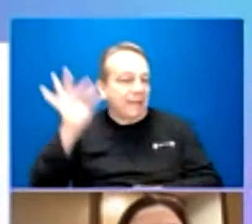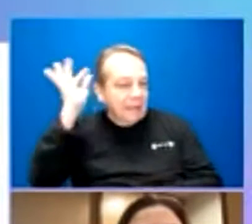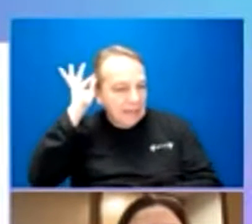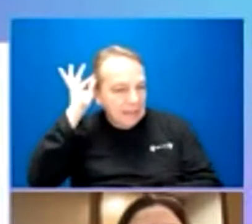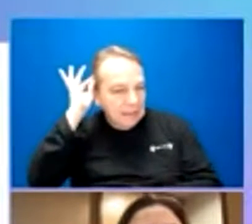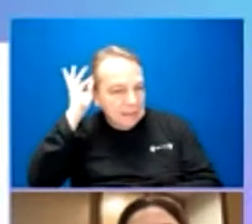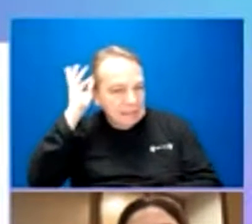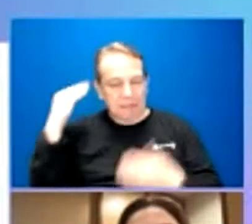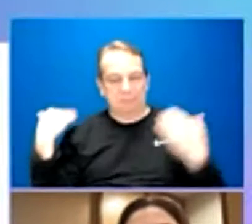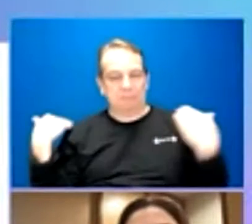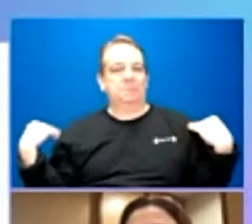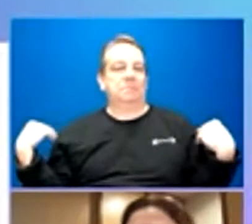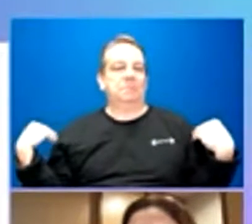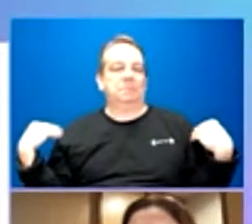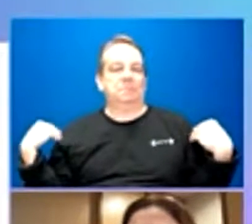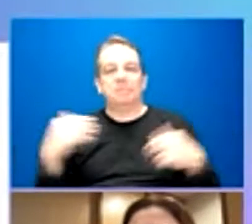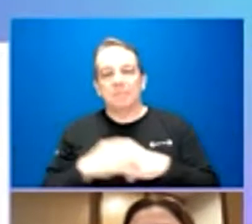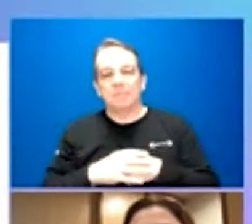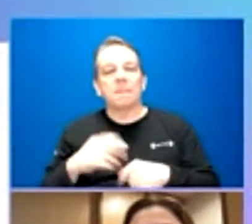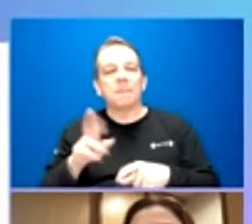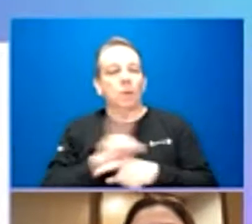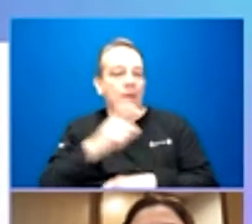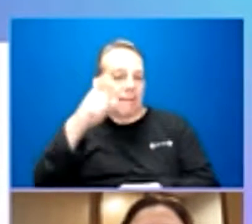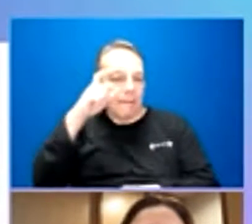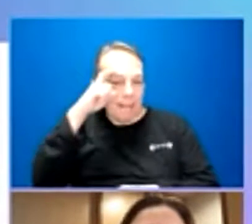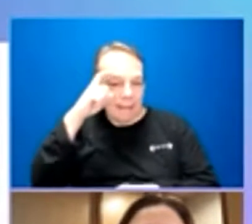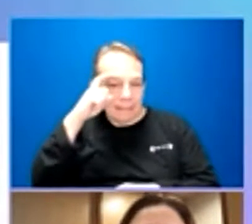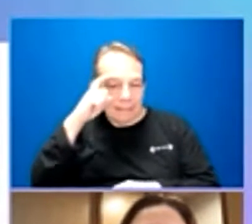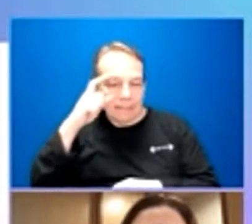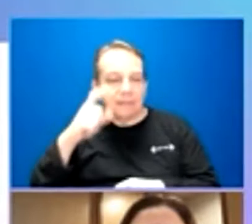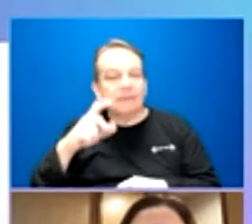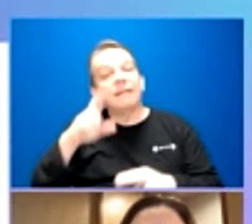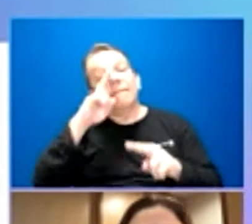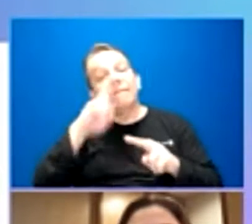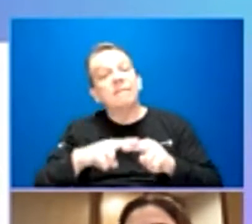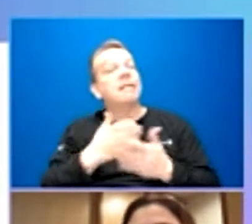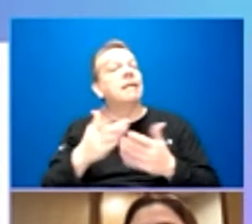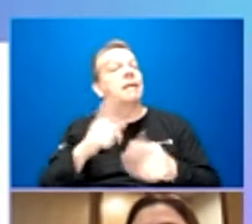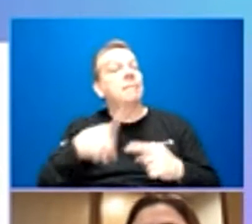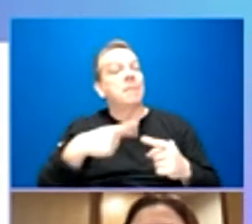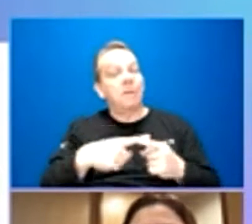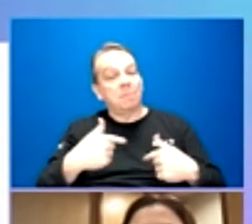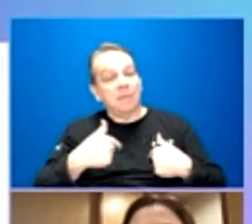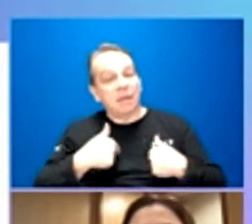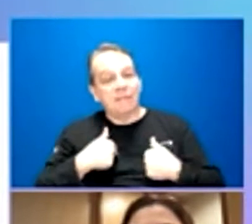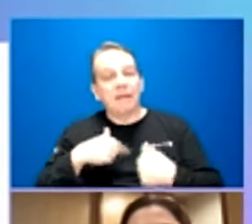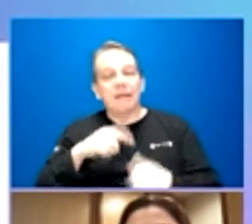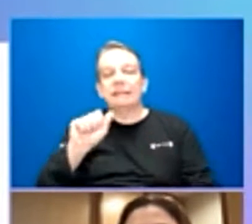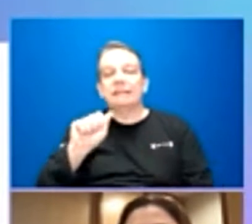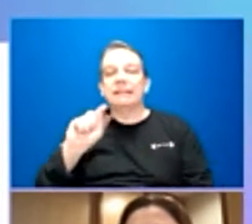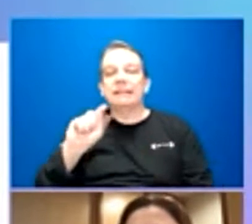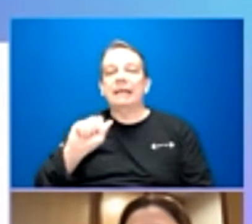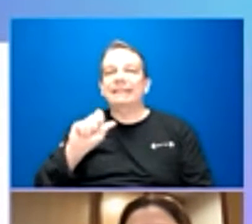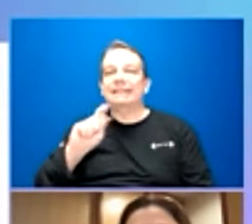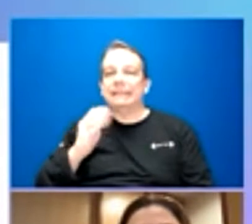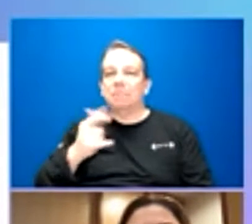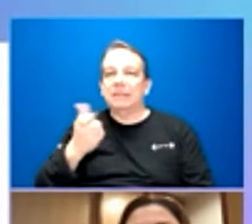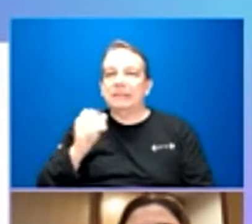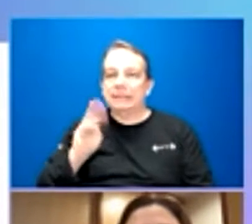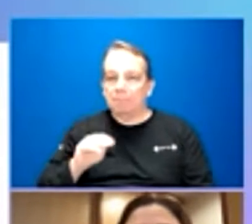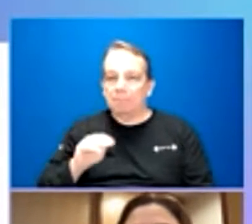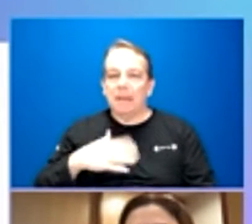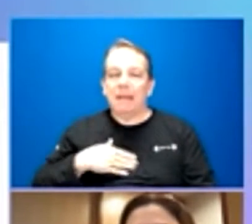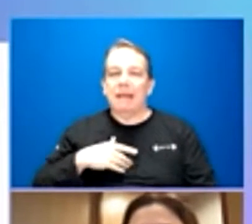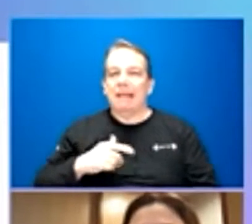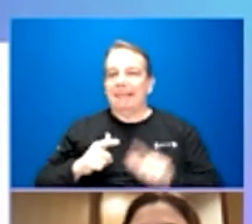past my shoulders, and I wear glasses. And a fun fact about me is I have astigmatism in my left eye. My